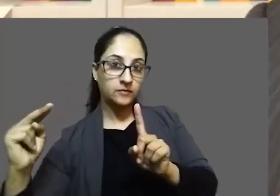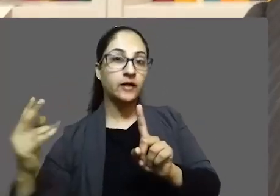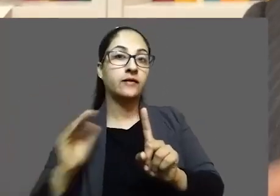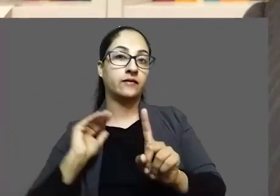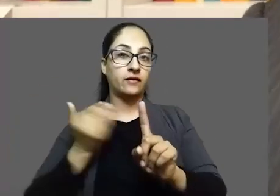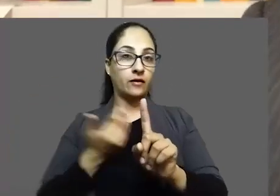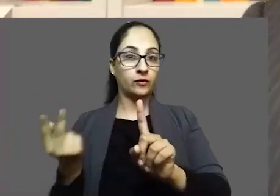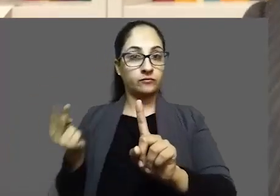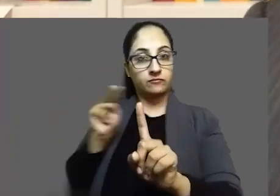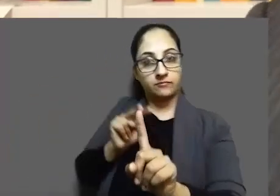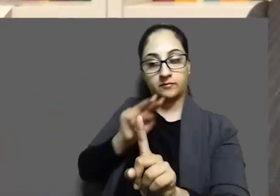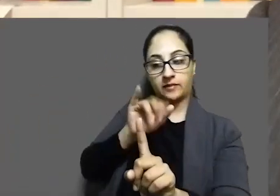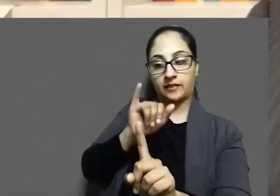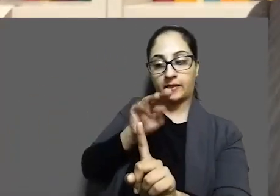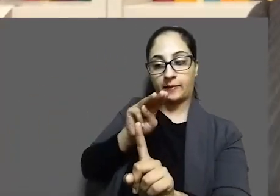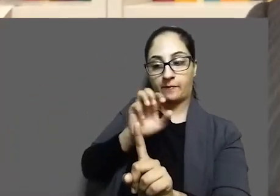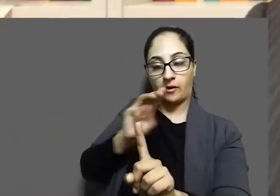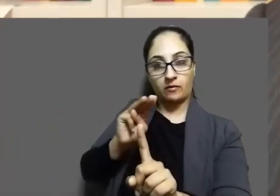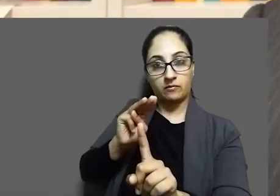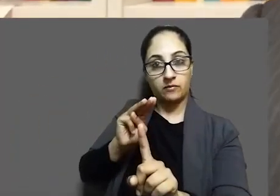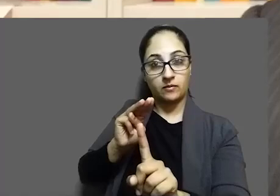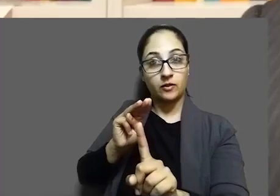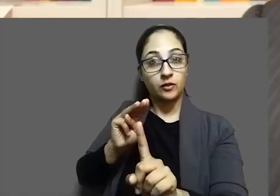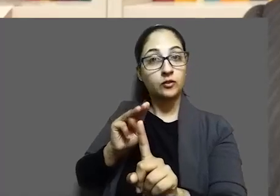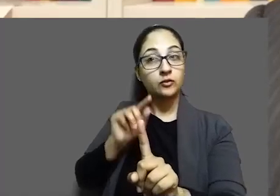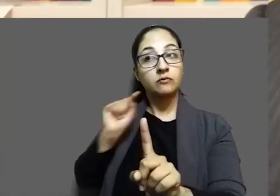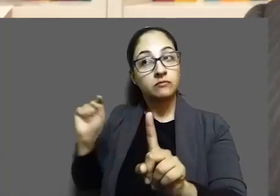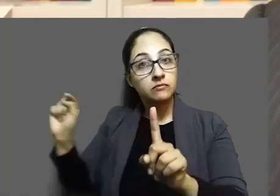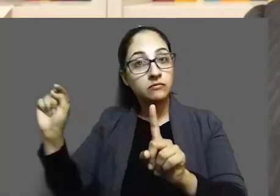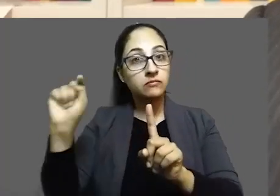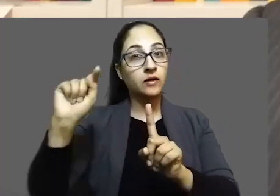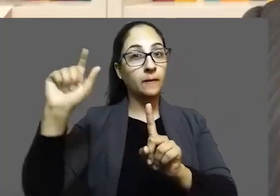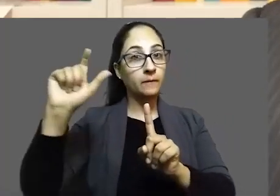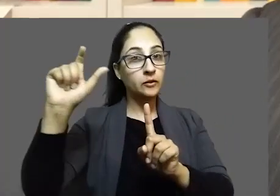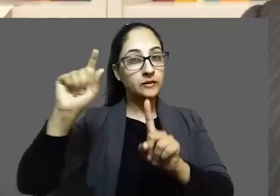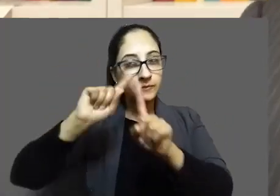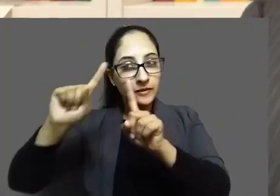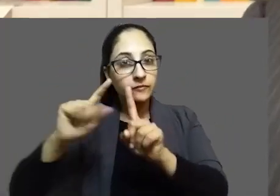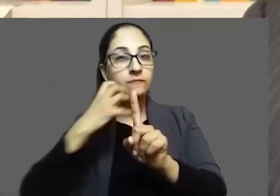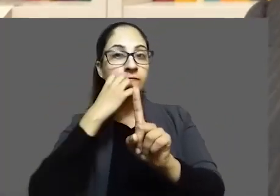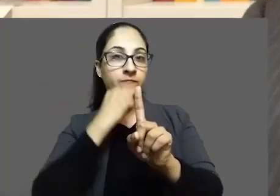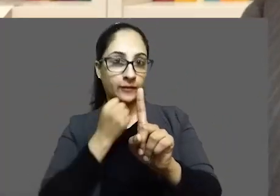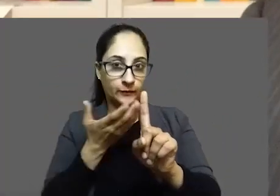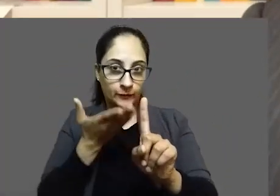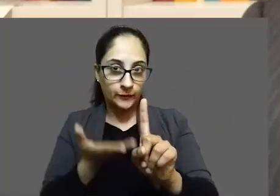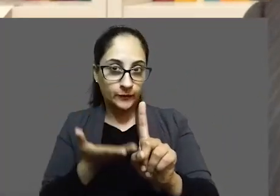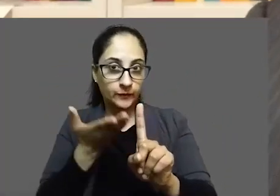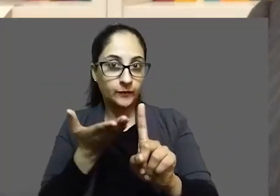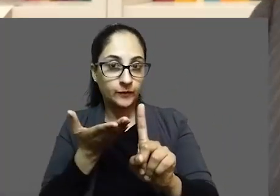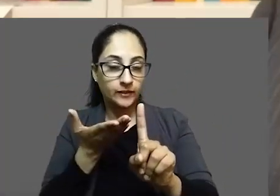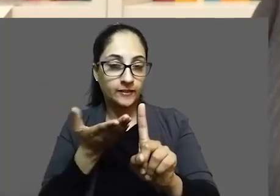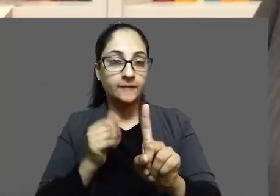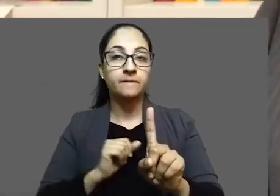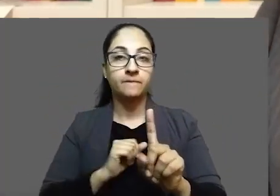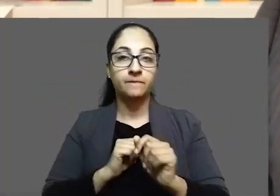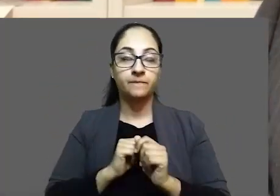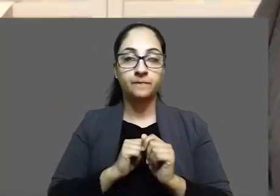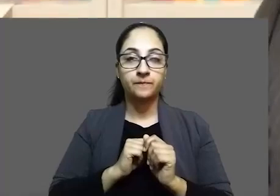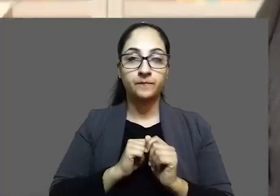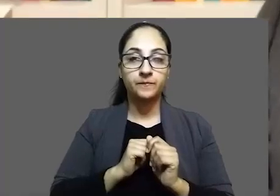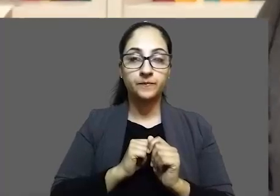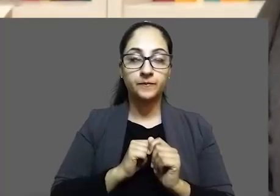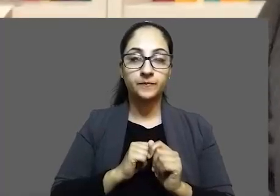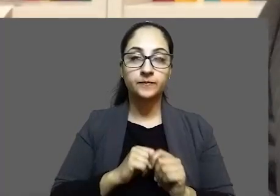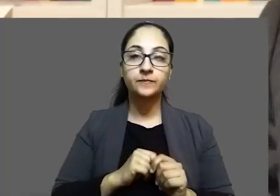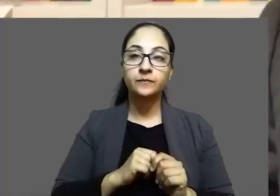so there's a great deal of love for the Ahlul Bayt and Imam Ali specifically throughout the Muslim world. And so I think